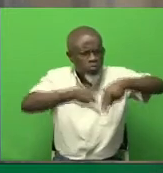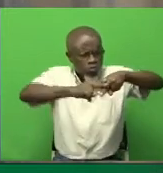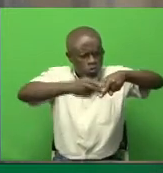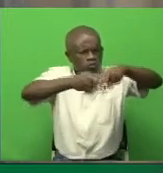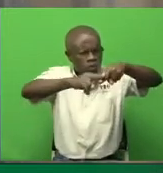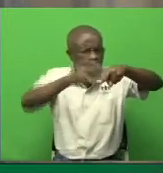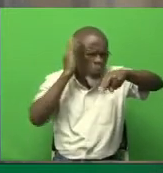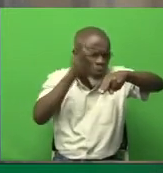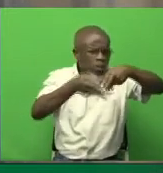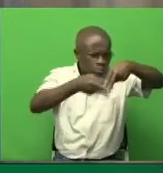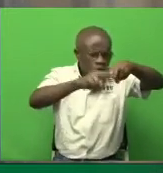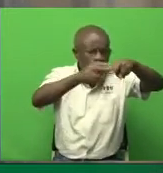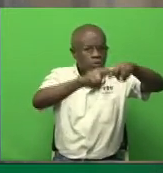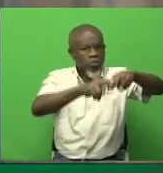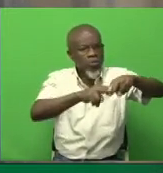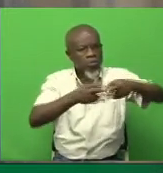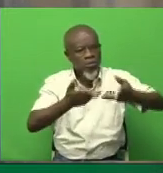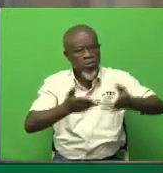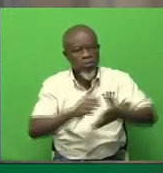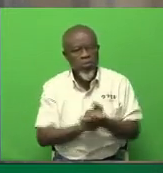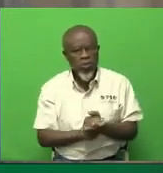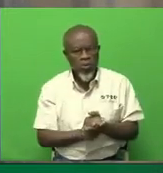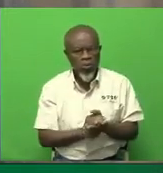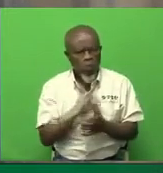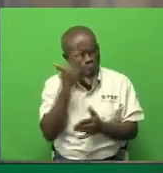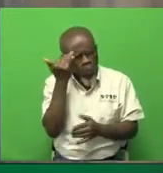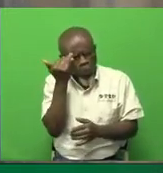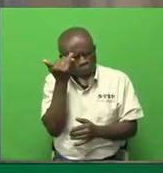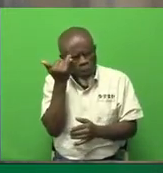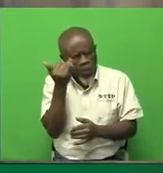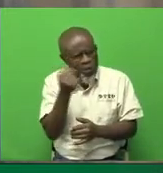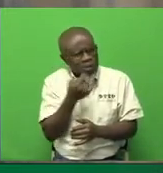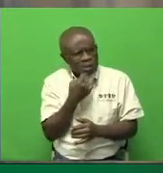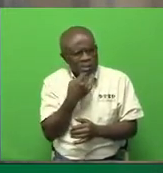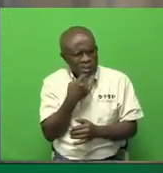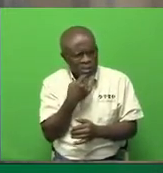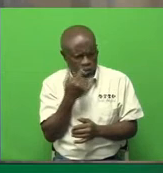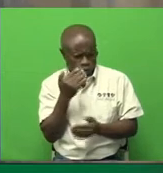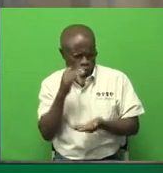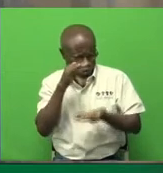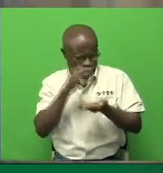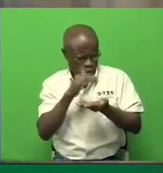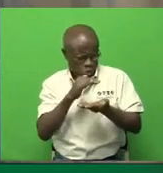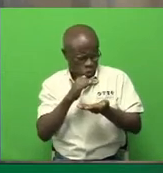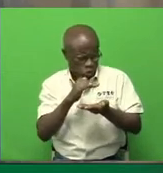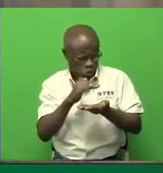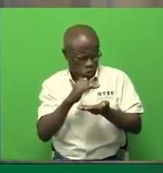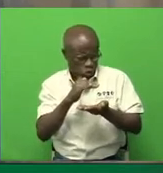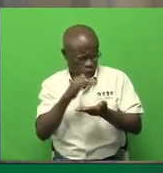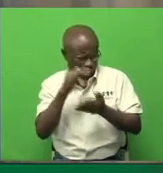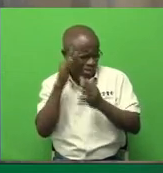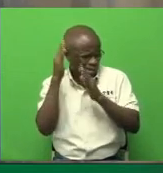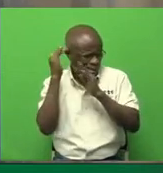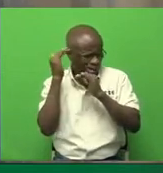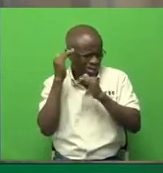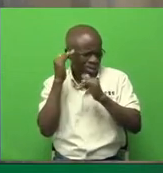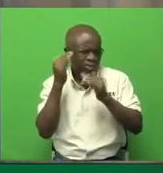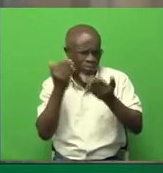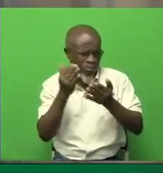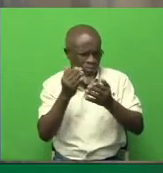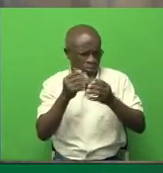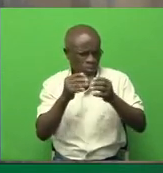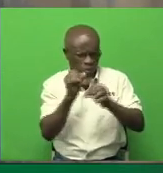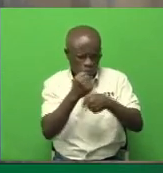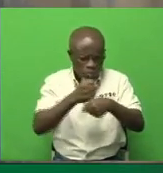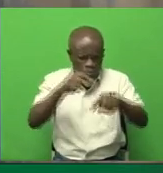why are they talking about low than expected energy production I'll come back to that in a moment we look at the Moody's credit ratings